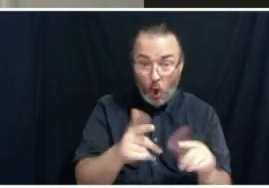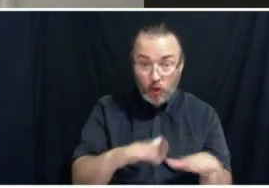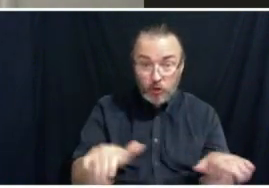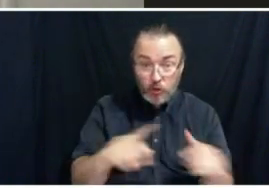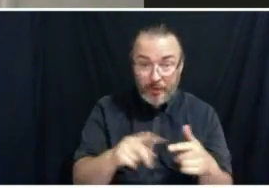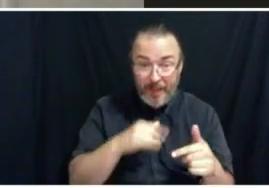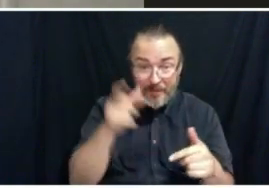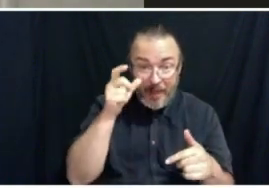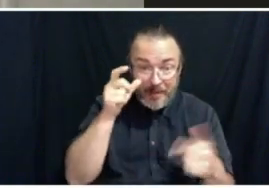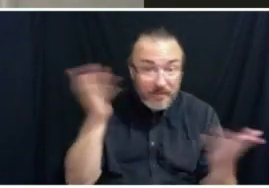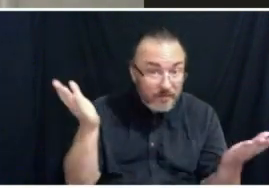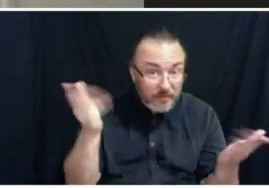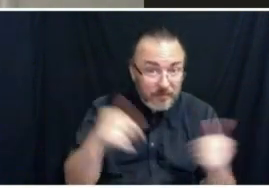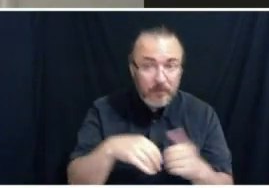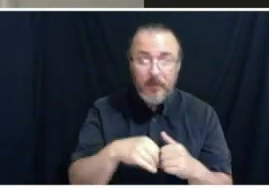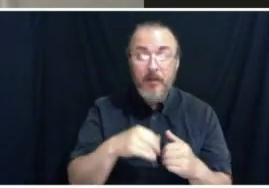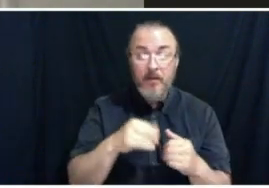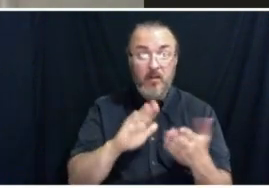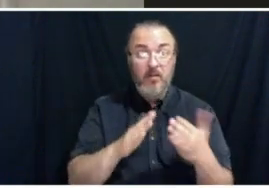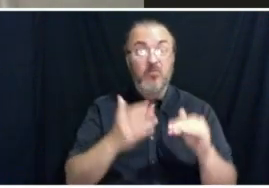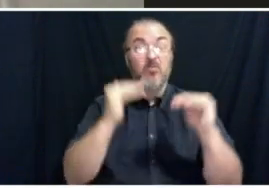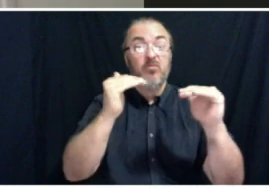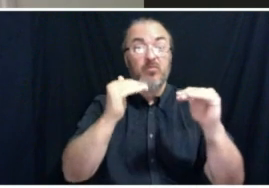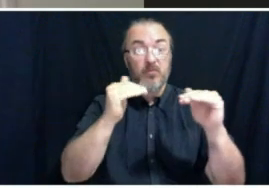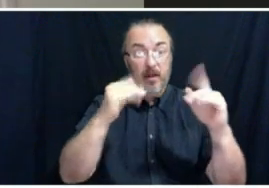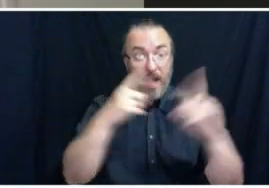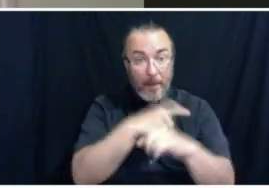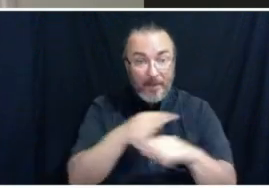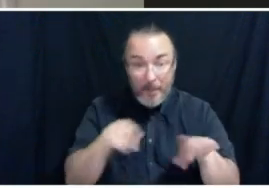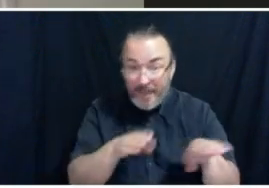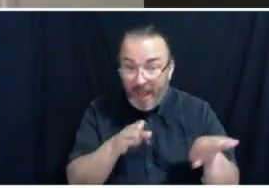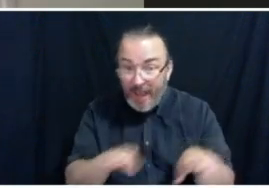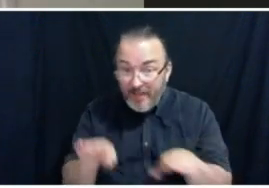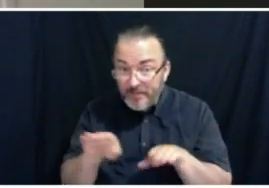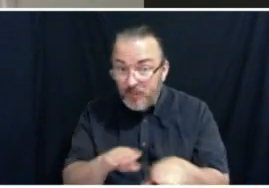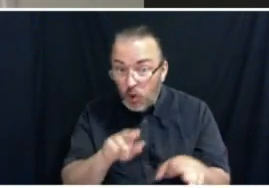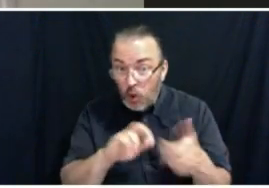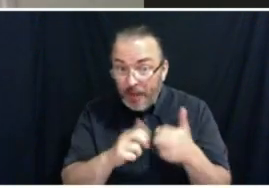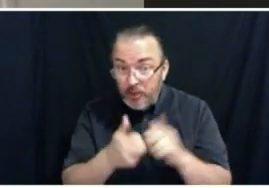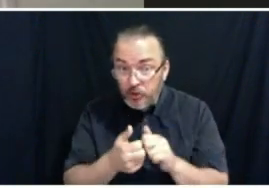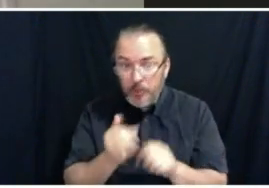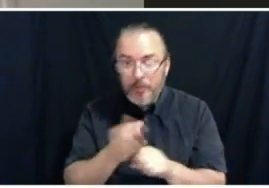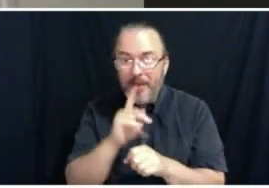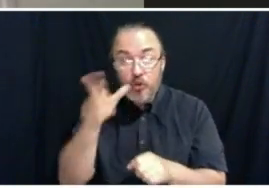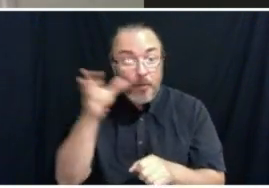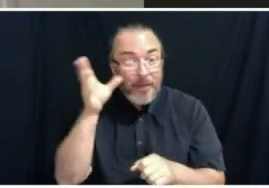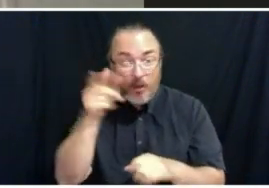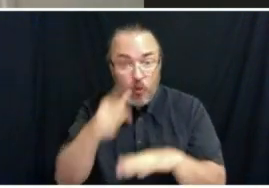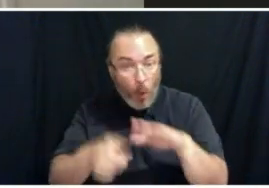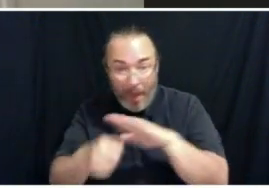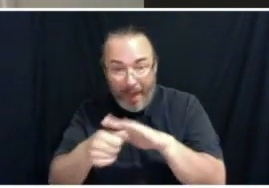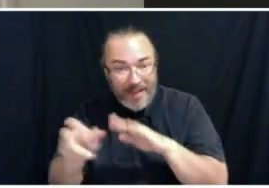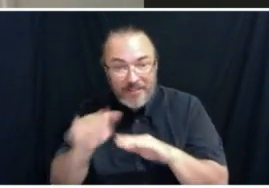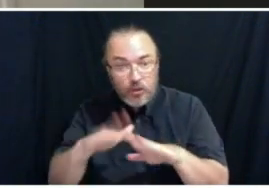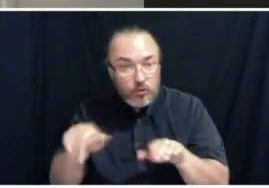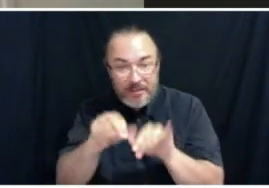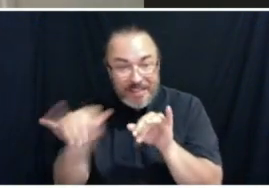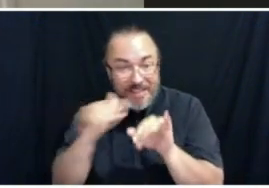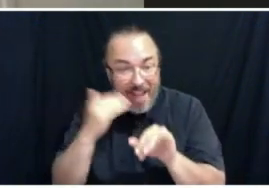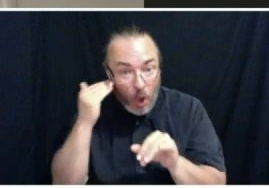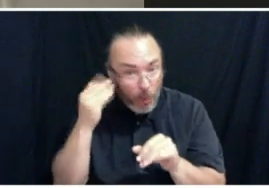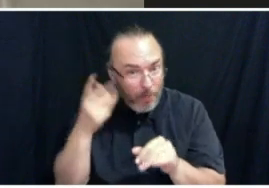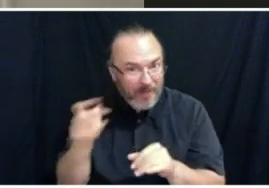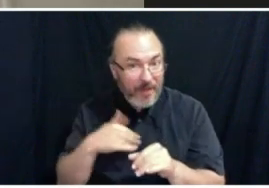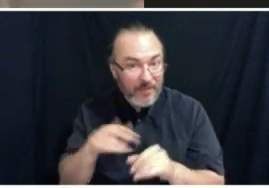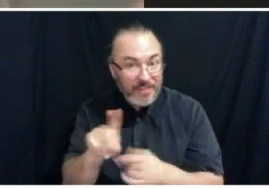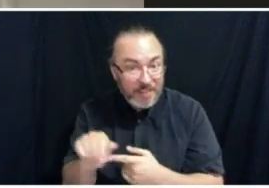to the more complex behavioral issues, that making sure that parents never hide their children at home with children that could have a disability, or the much